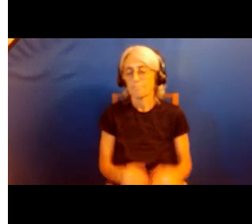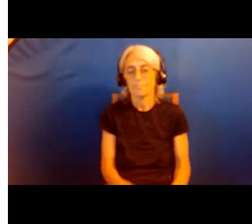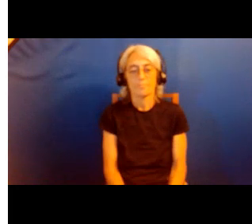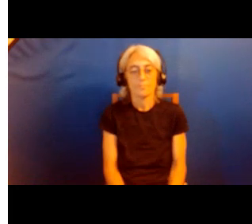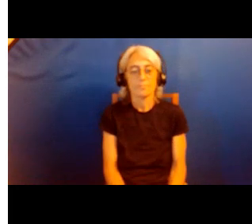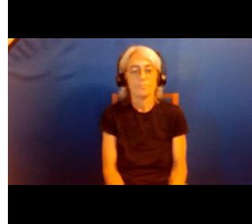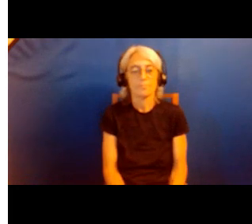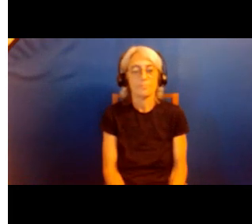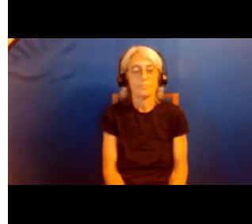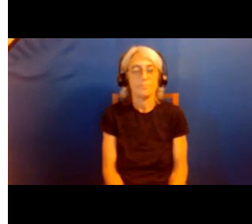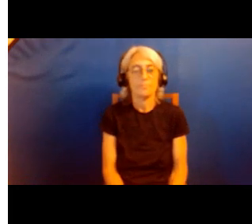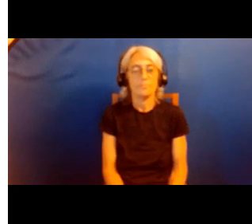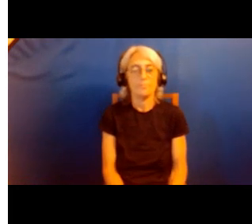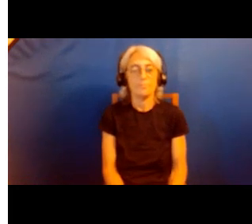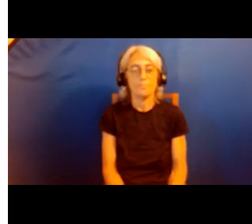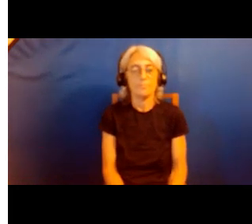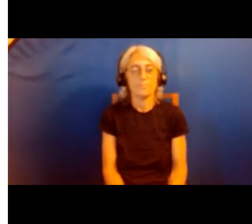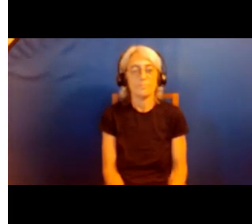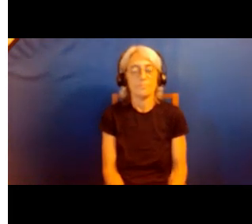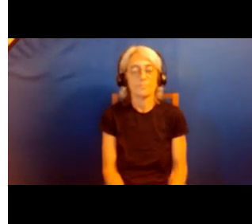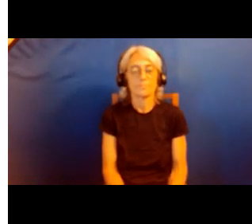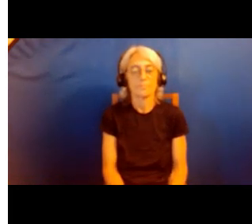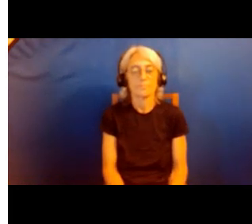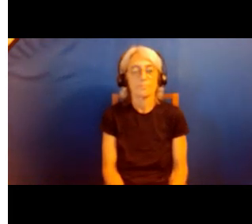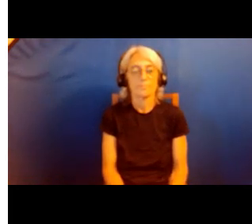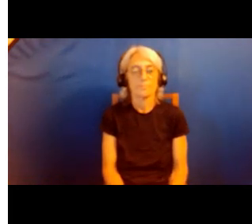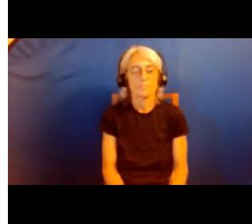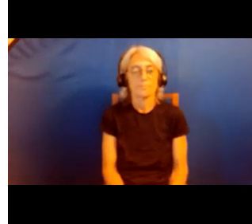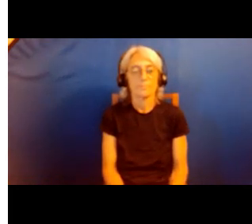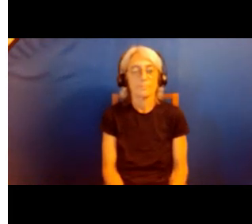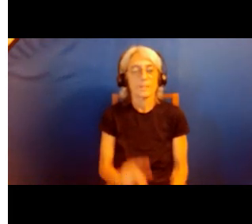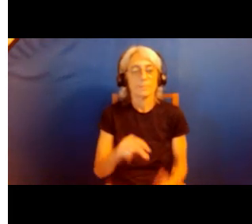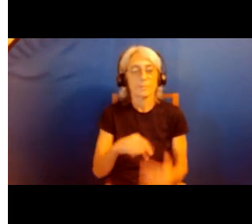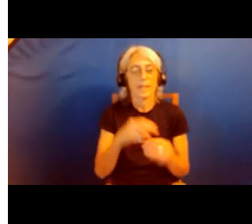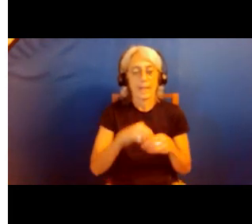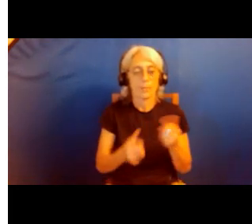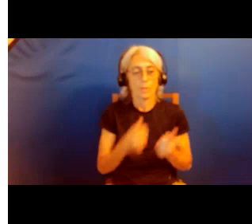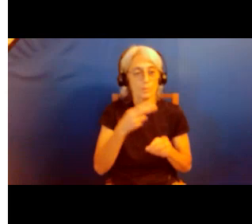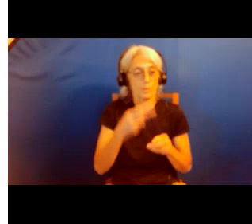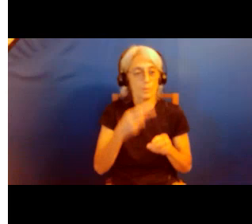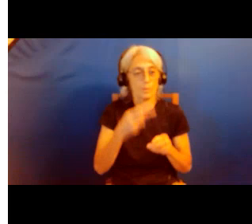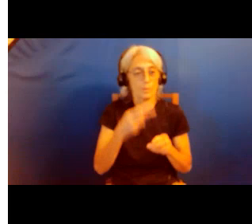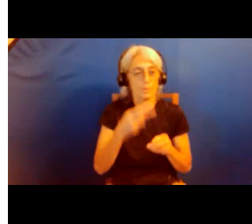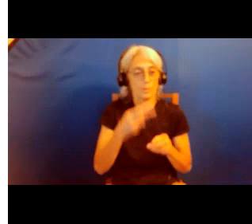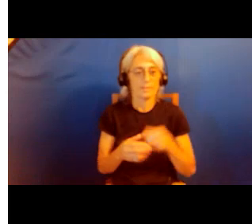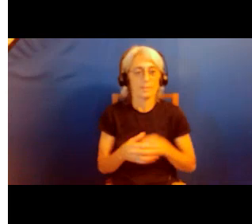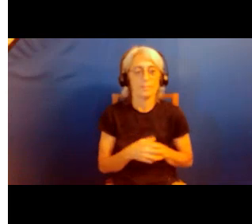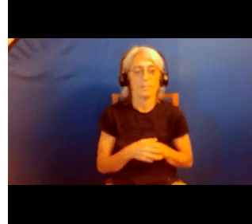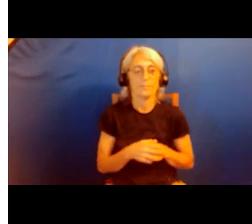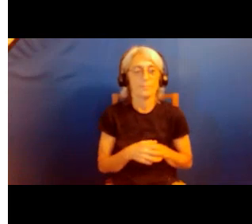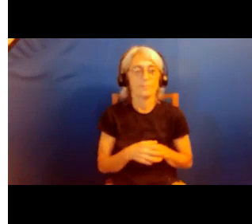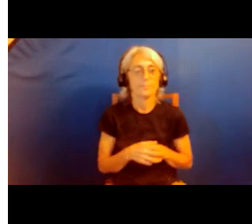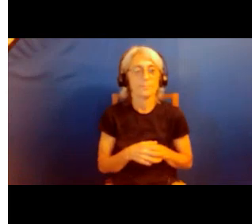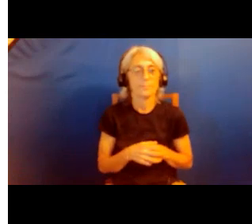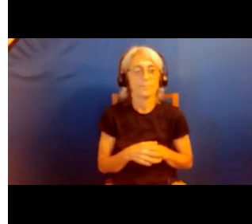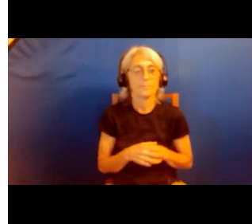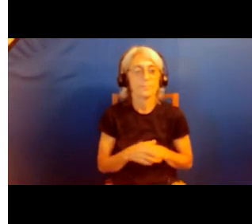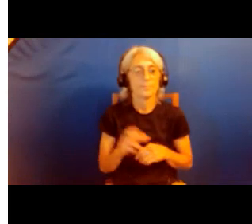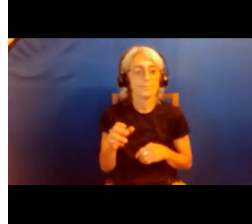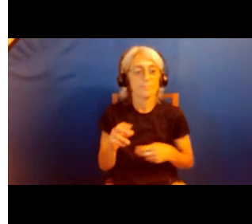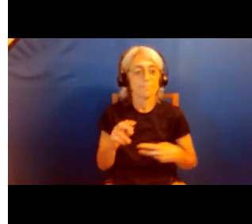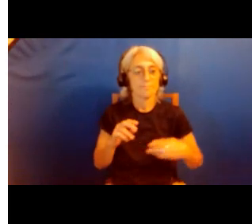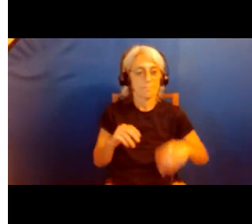And this is the second project, in which we call Enhancing Vulnerable Road User Safety. For this project, Deloitte and Google are